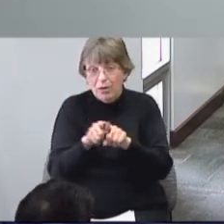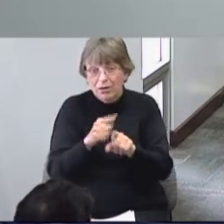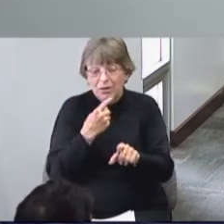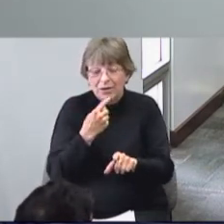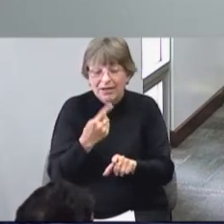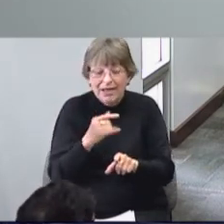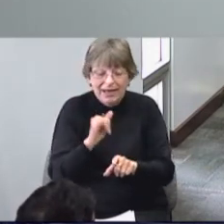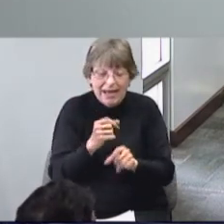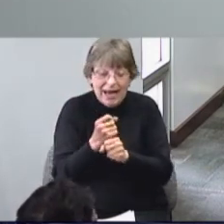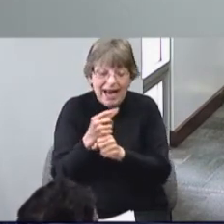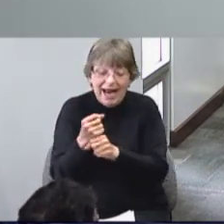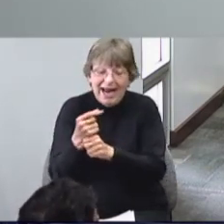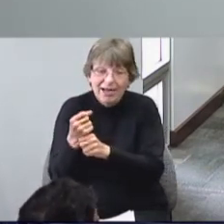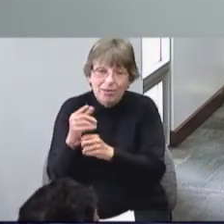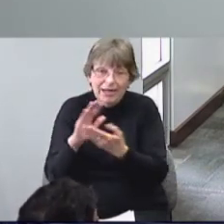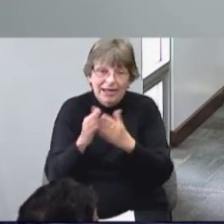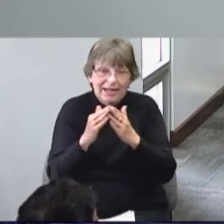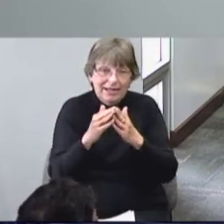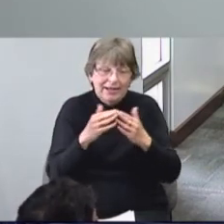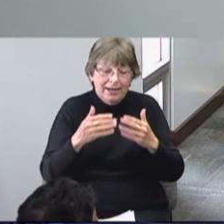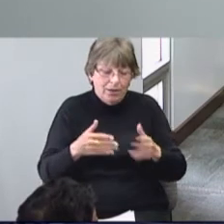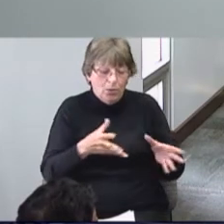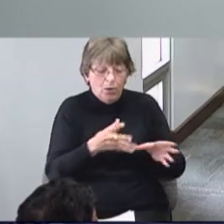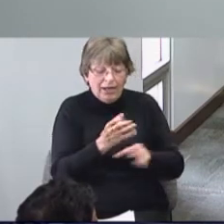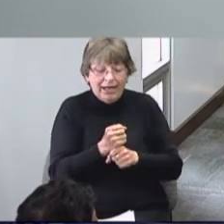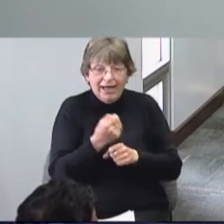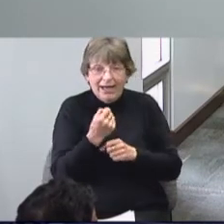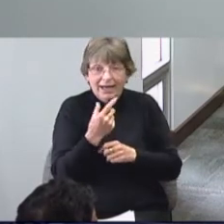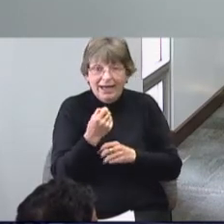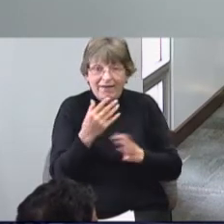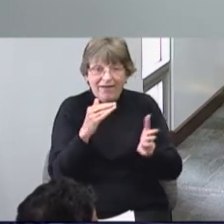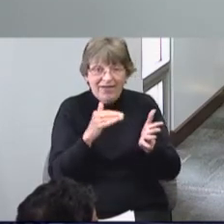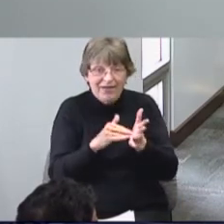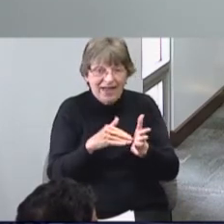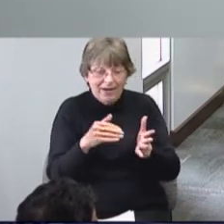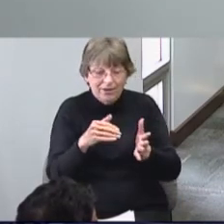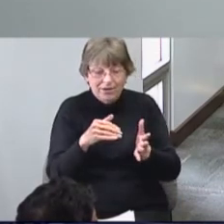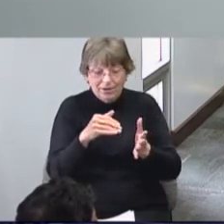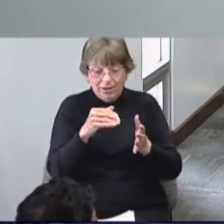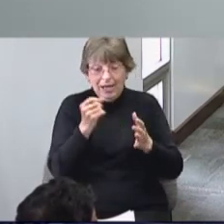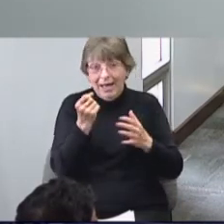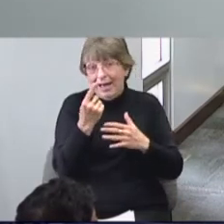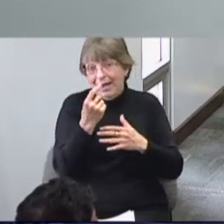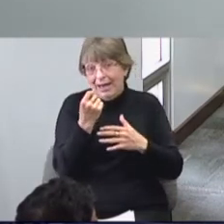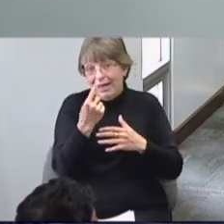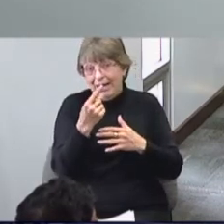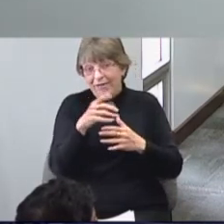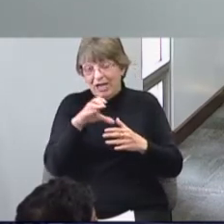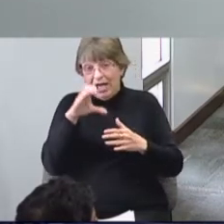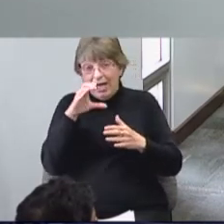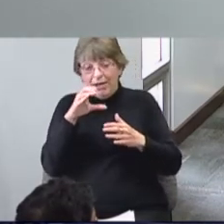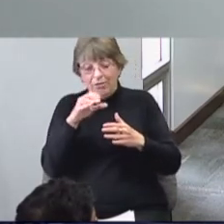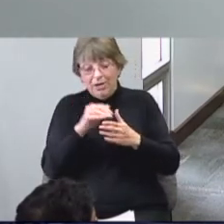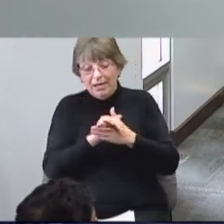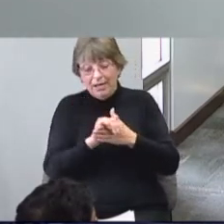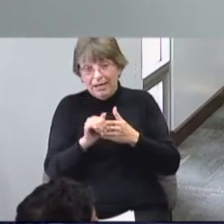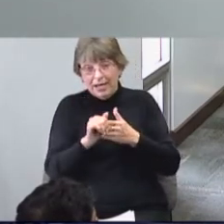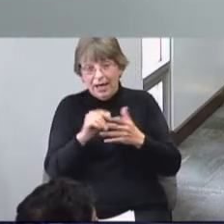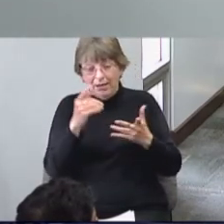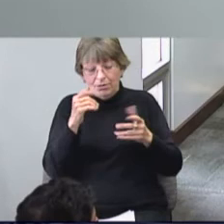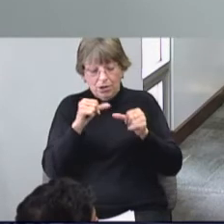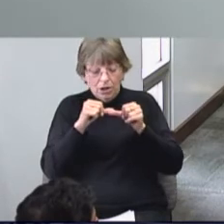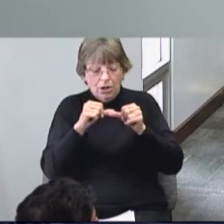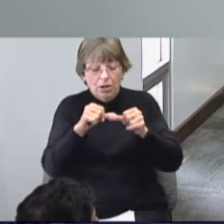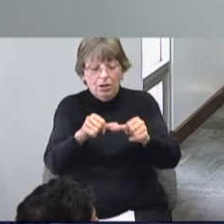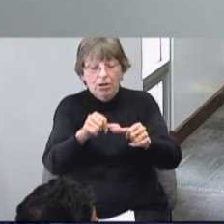annually the city would retain $11,100 of that money into a sinking fund that would be used strictly for future maintenance